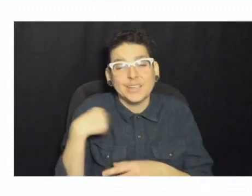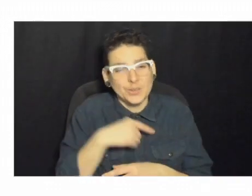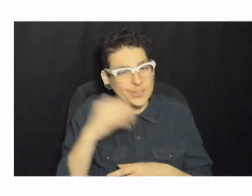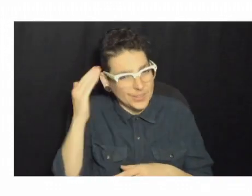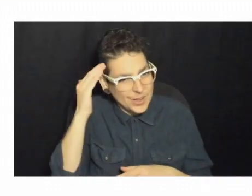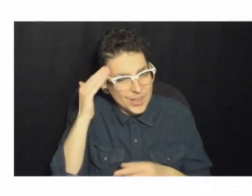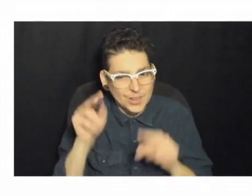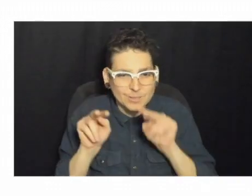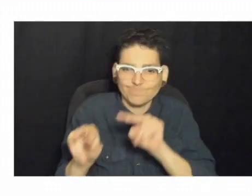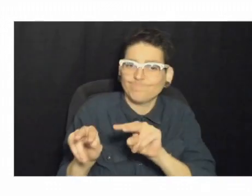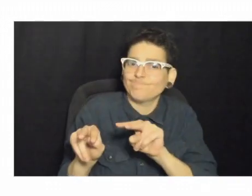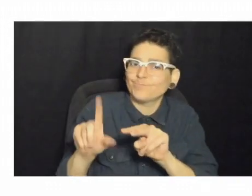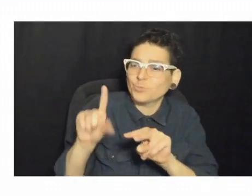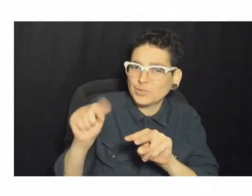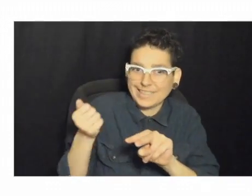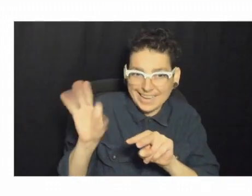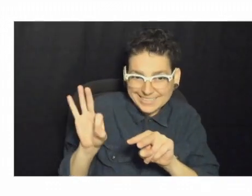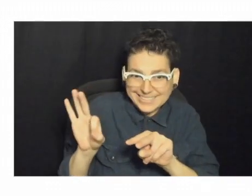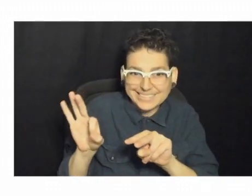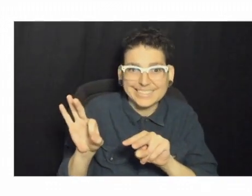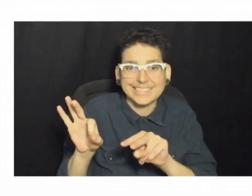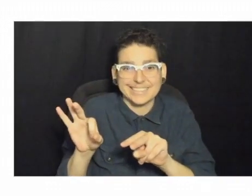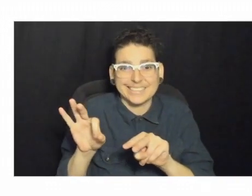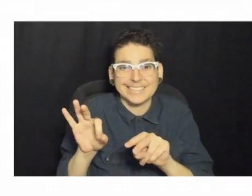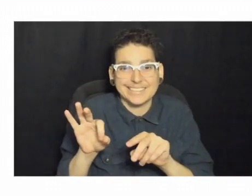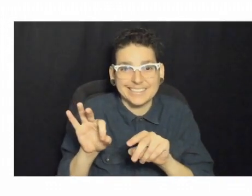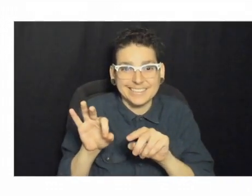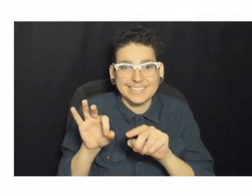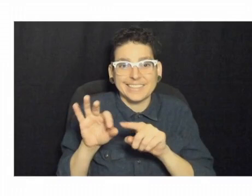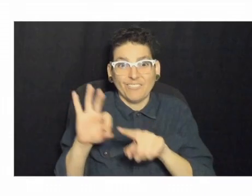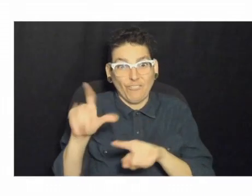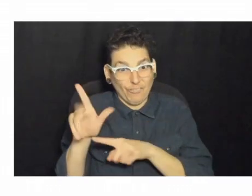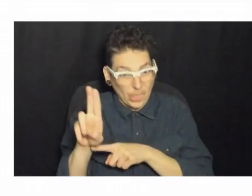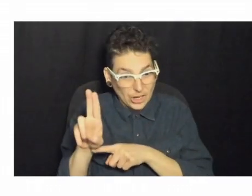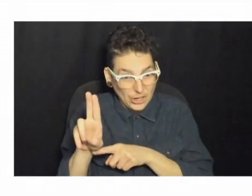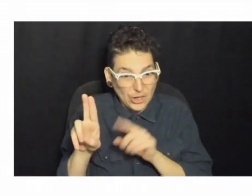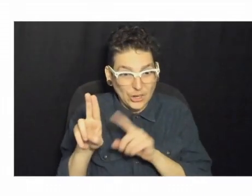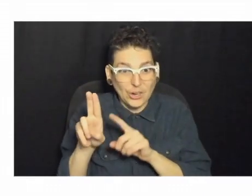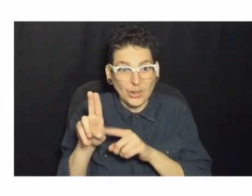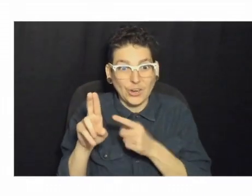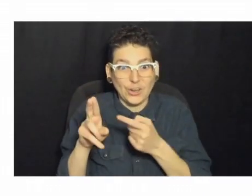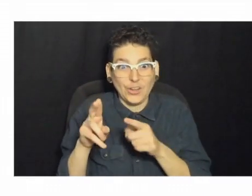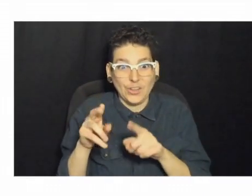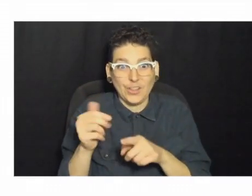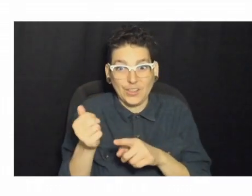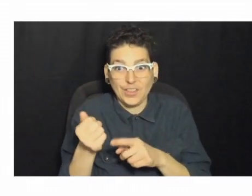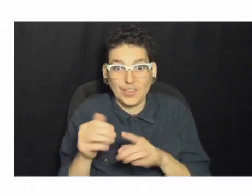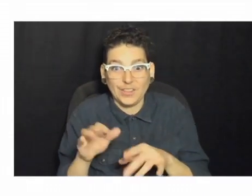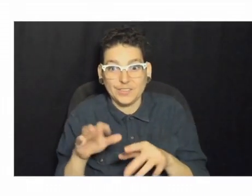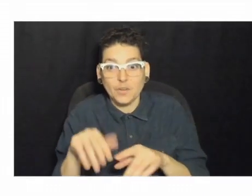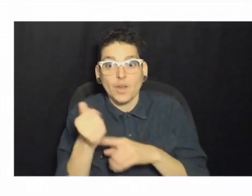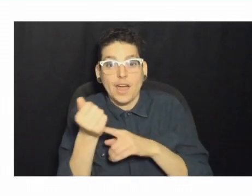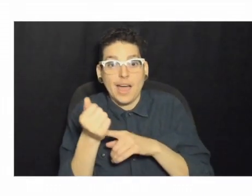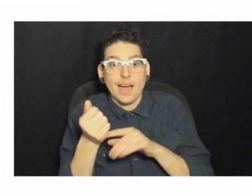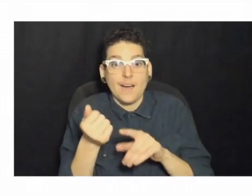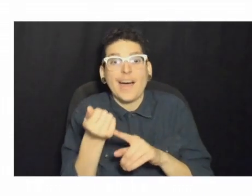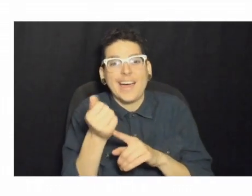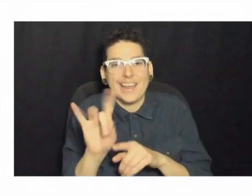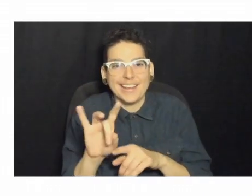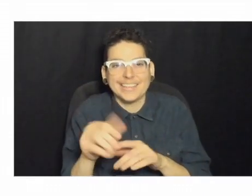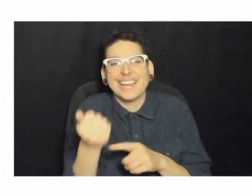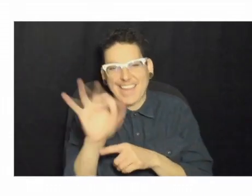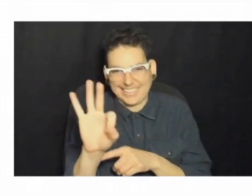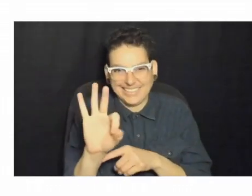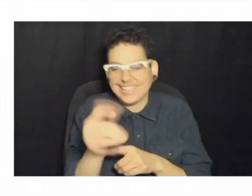this return to normalcy in the 1920s, and then institutional forgetting of the lessons of the pandemic.